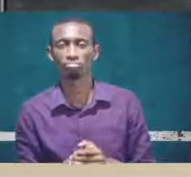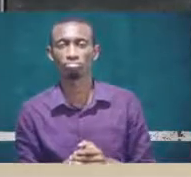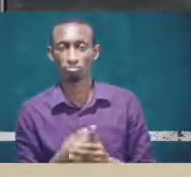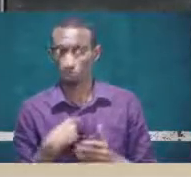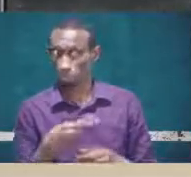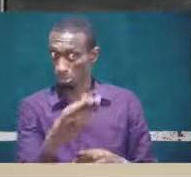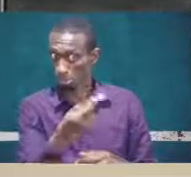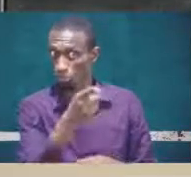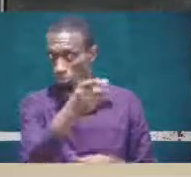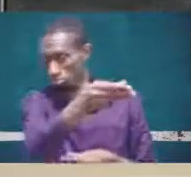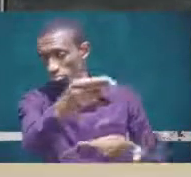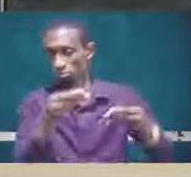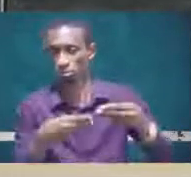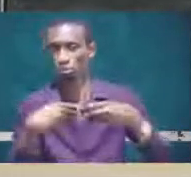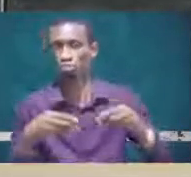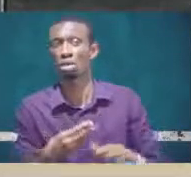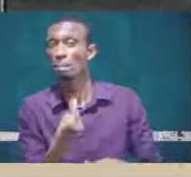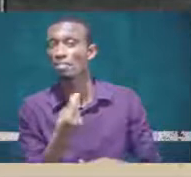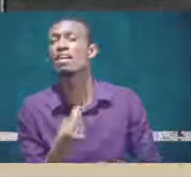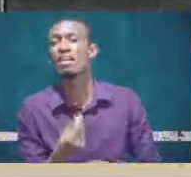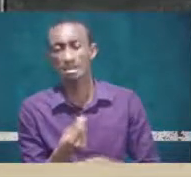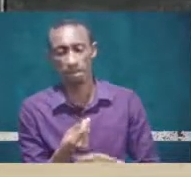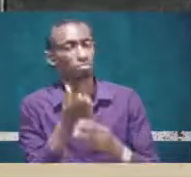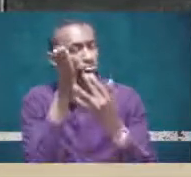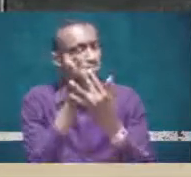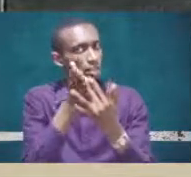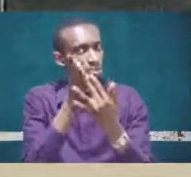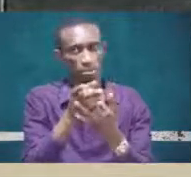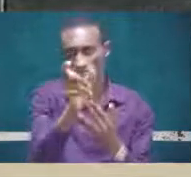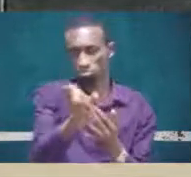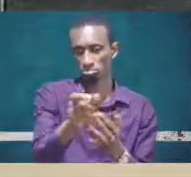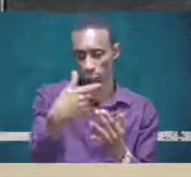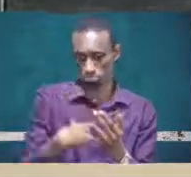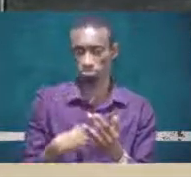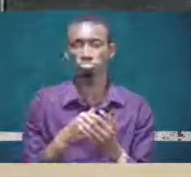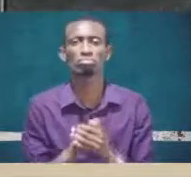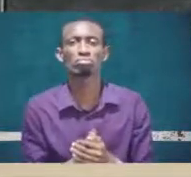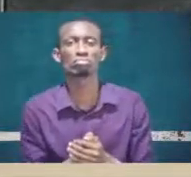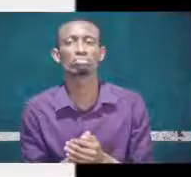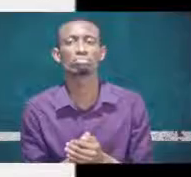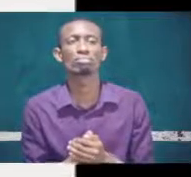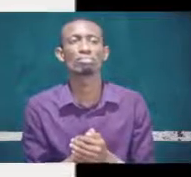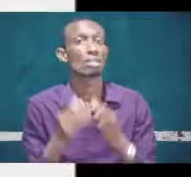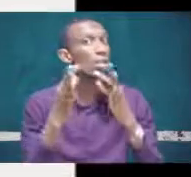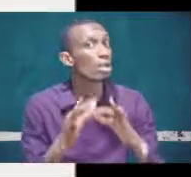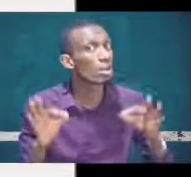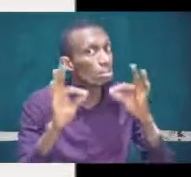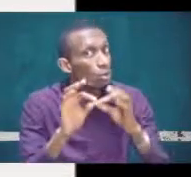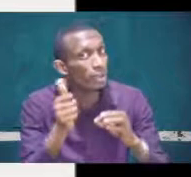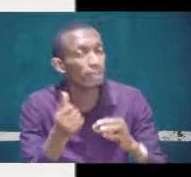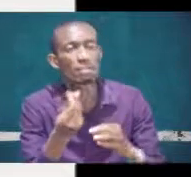the commodity. Now, money acts as a medium of exchange. The next function of money, a measure of